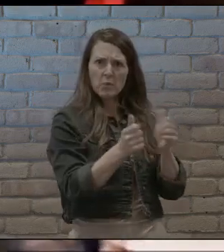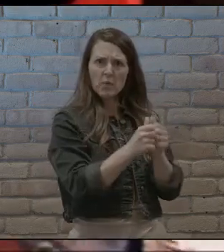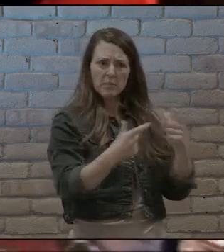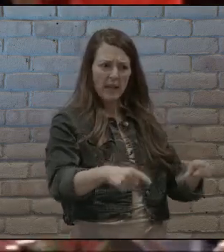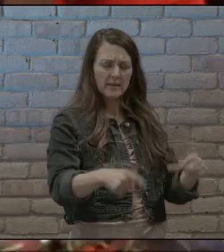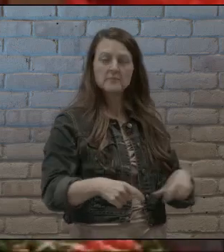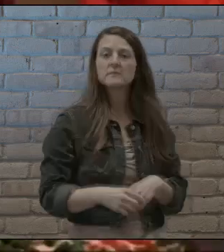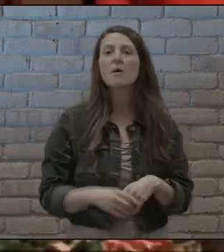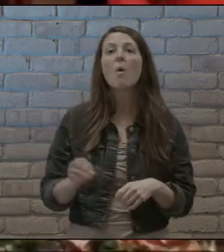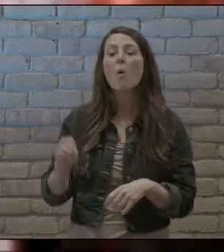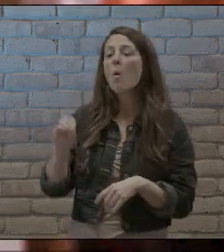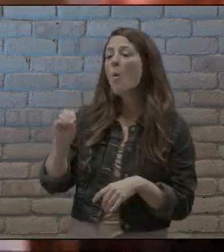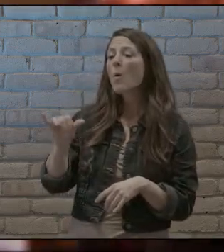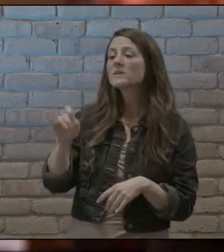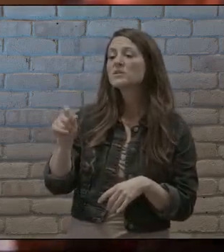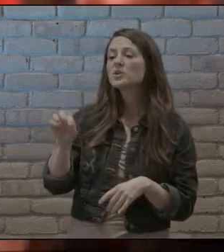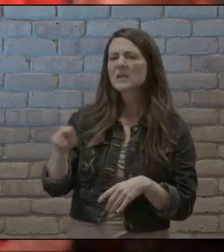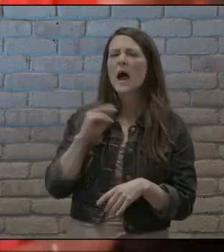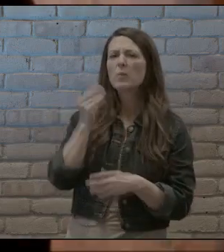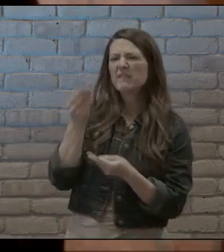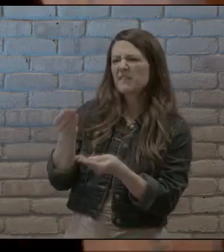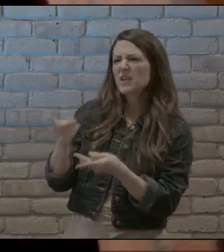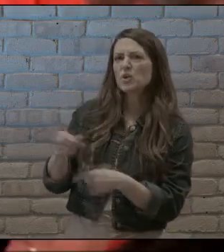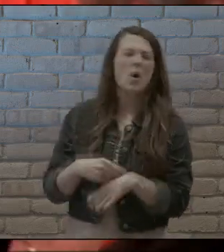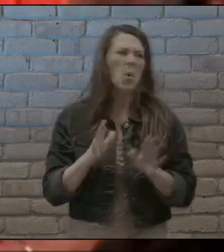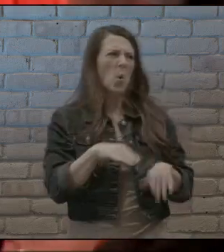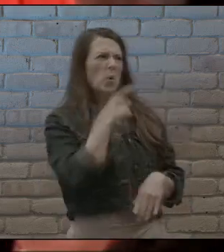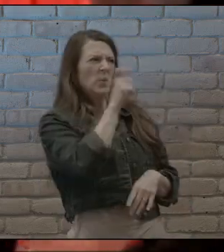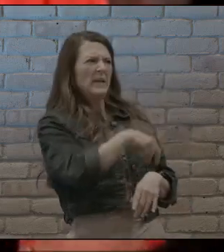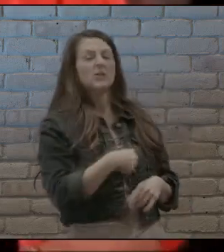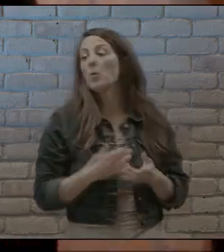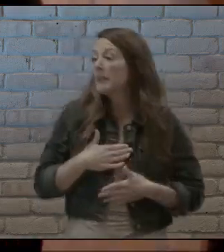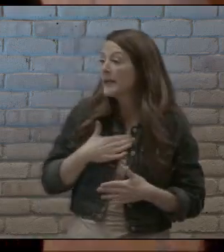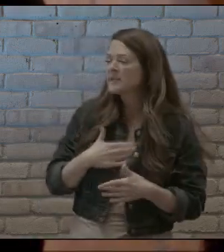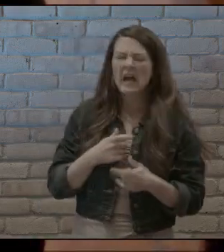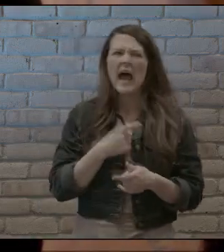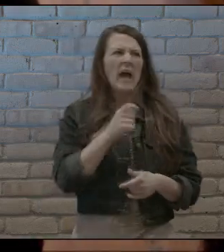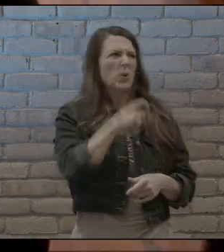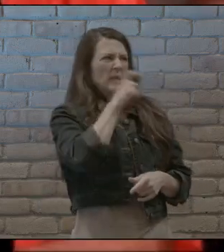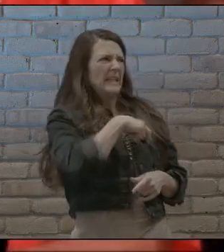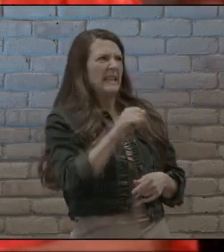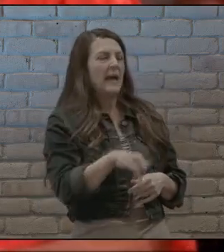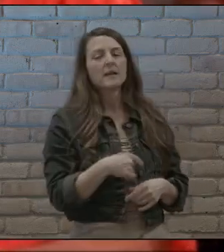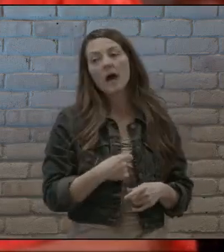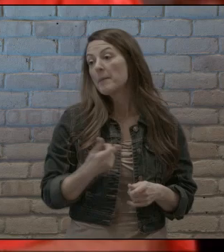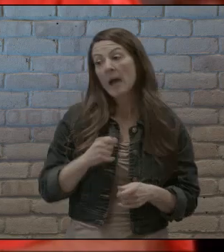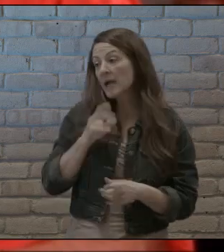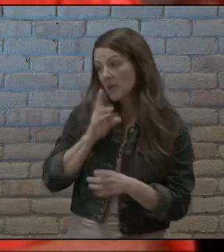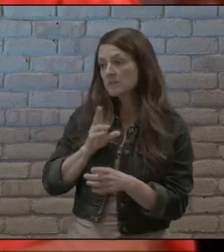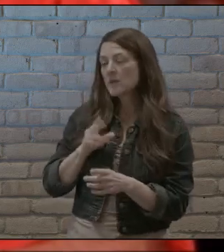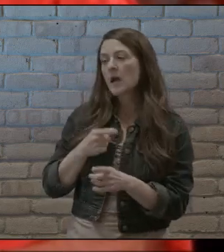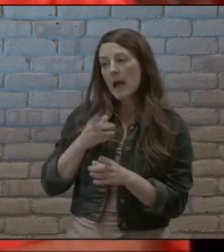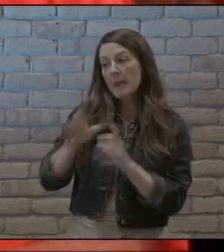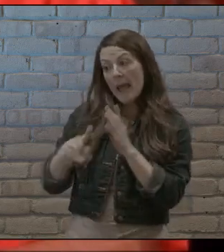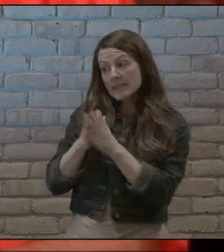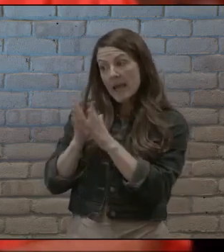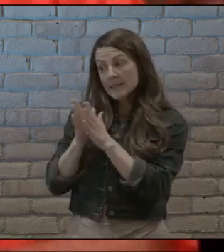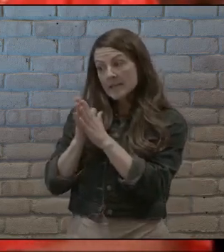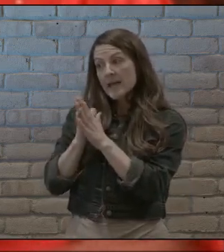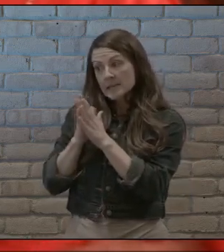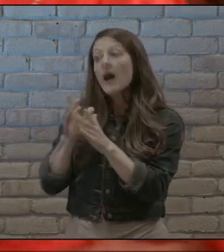Yeah. Oysters. Let me feed you one. Oh, that's not necessary. Please. No, actually, I don't need. I won't quit until you try one. Okay, fine.